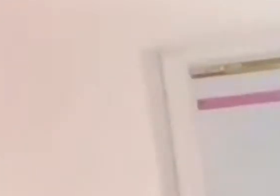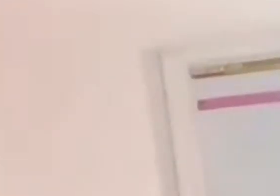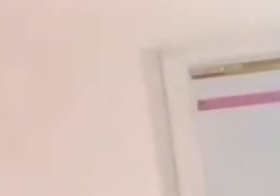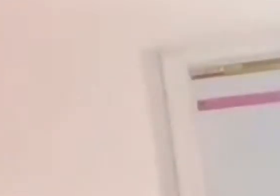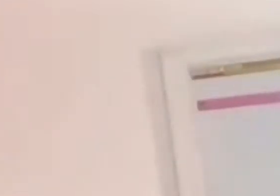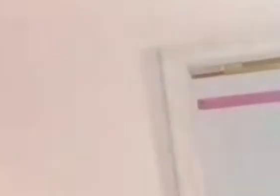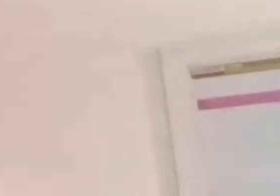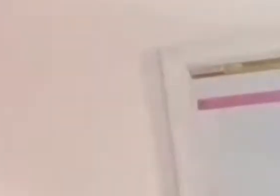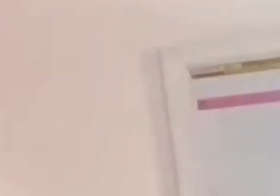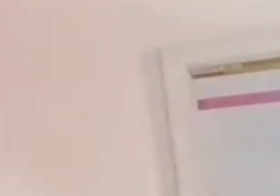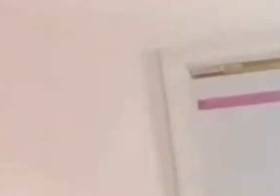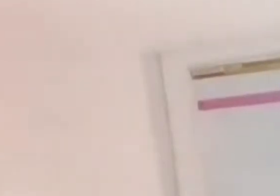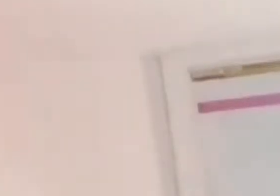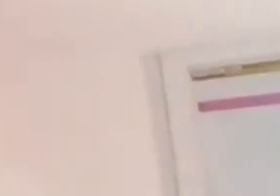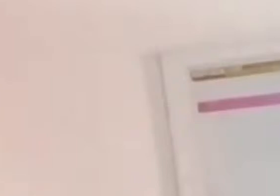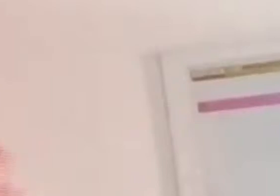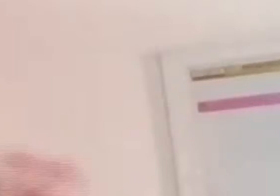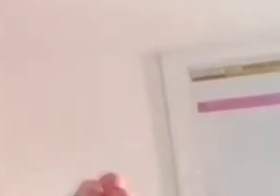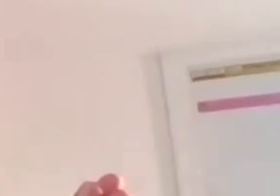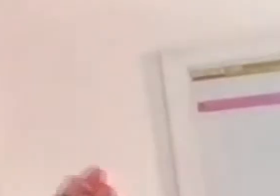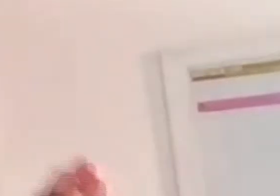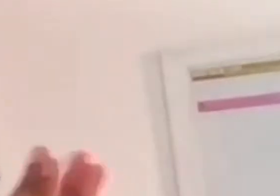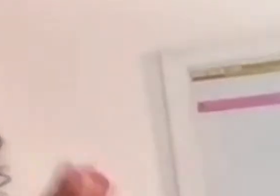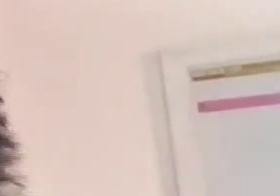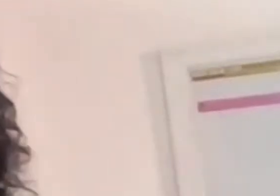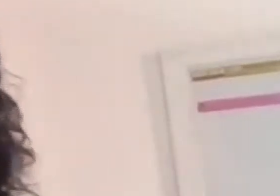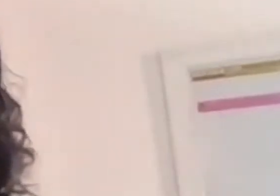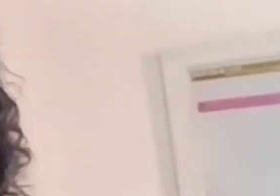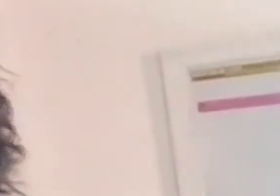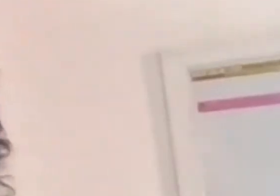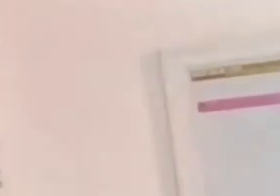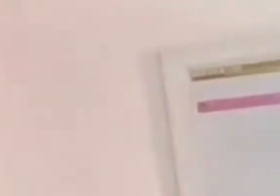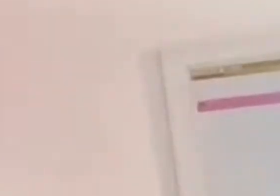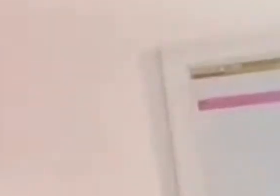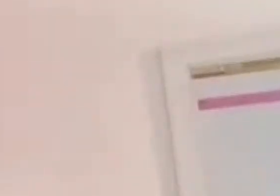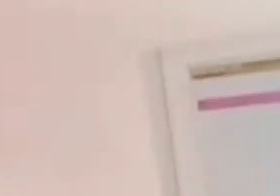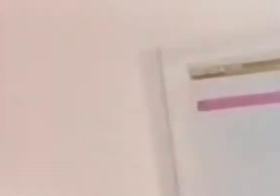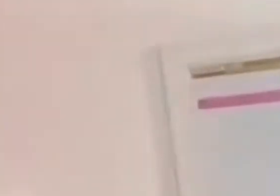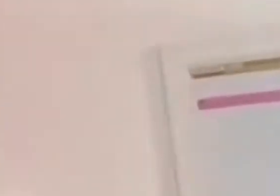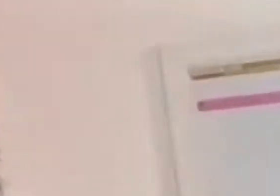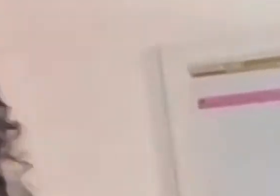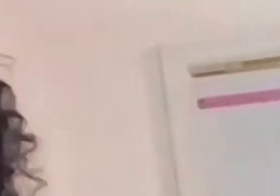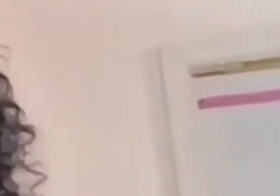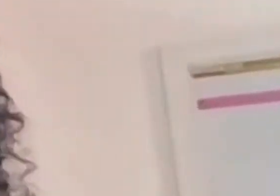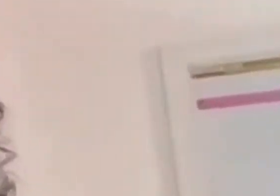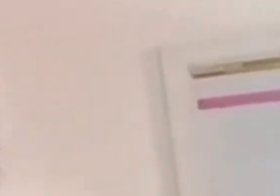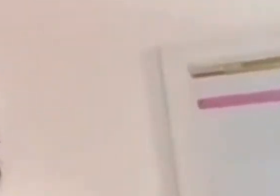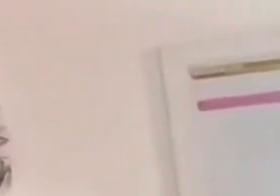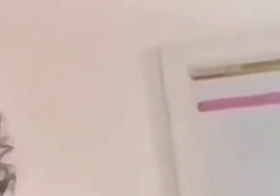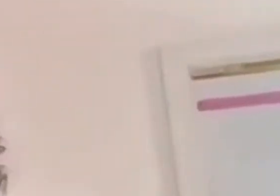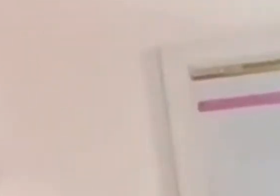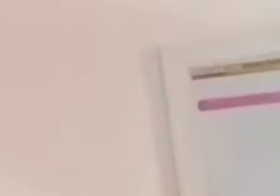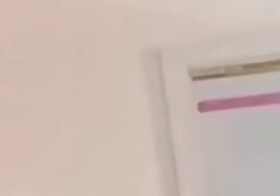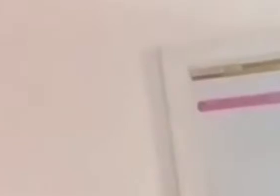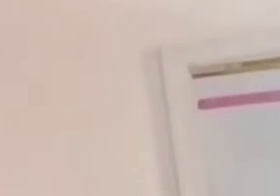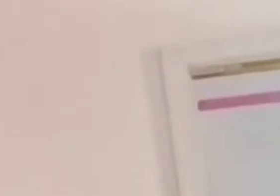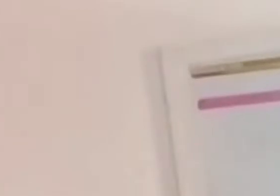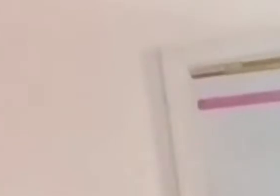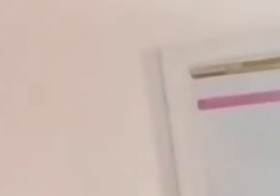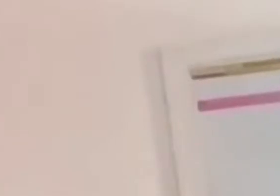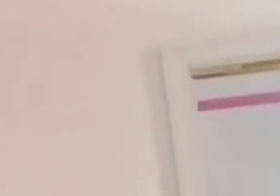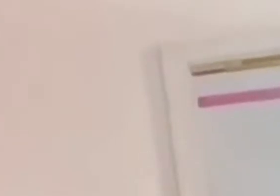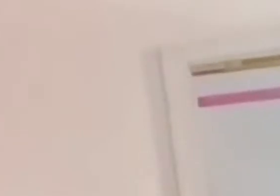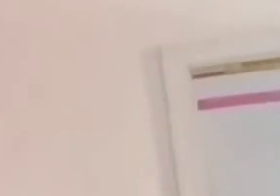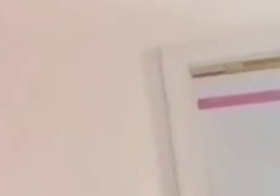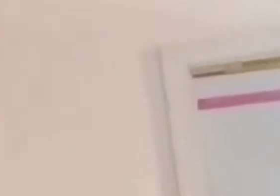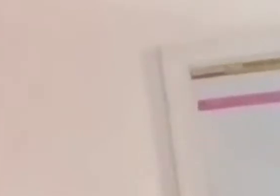feel like if I'm always saying I want to talk about something that was just covered, but I just want to, and then Arthur, you can probably